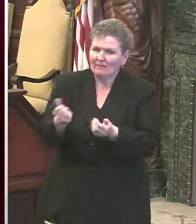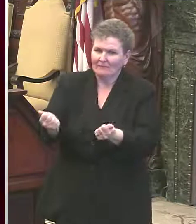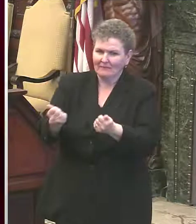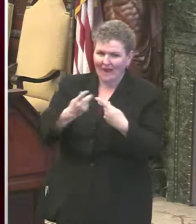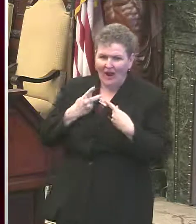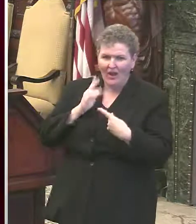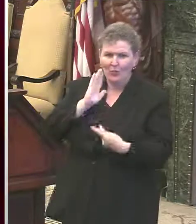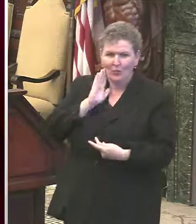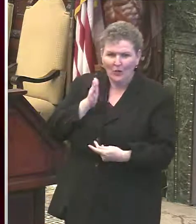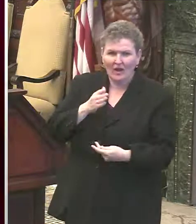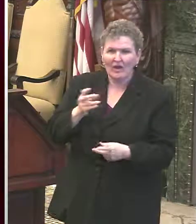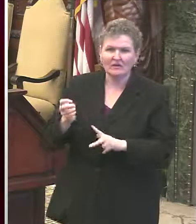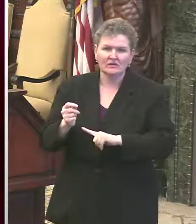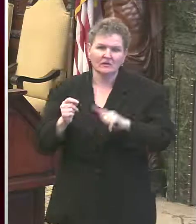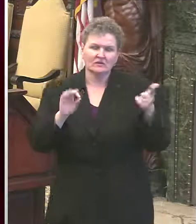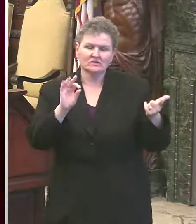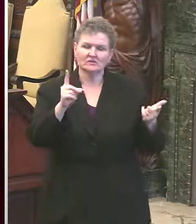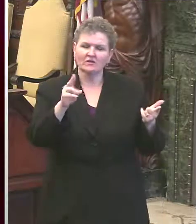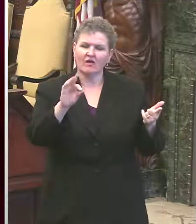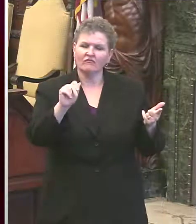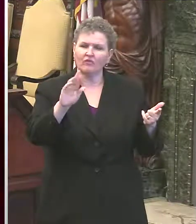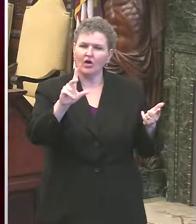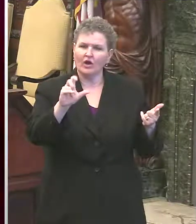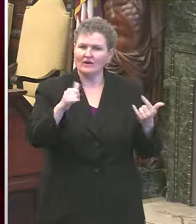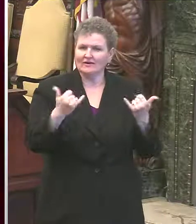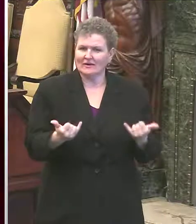now I turn it over to Dr. Farley.